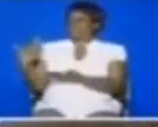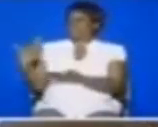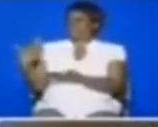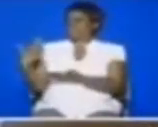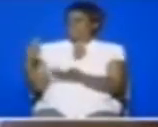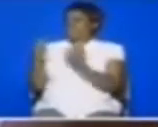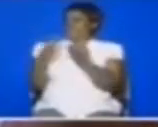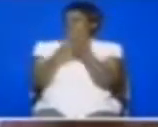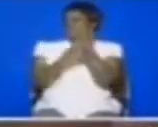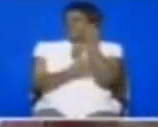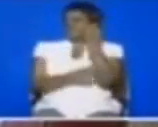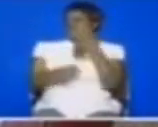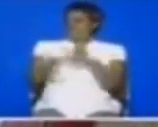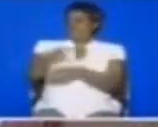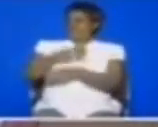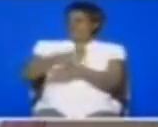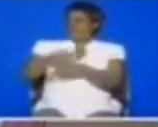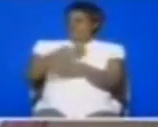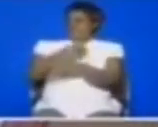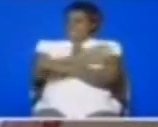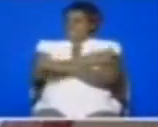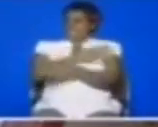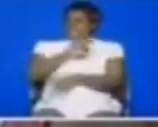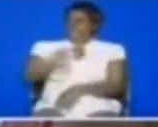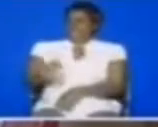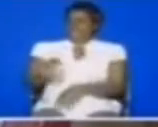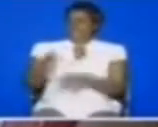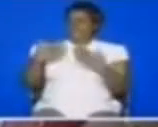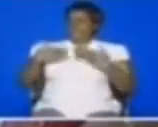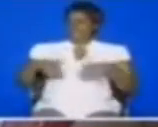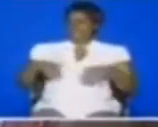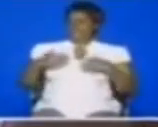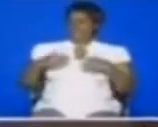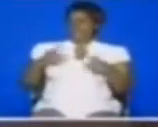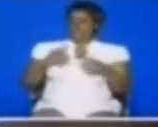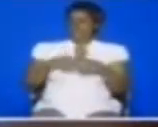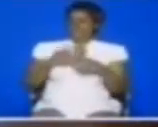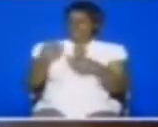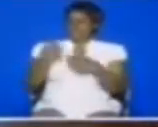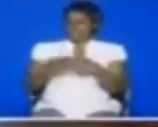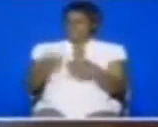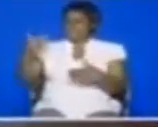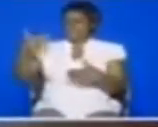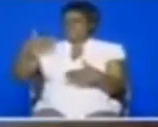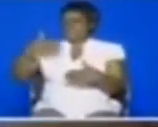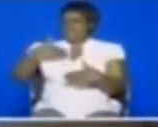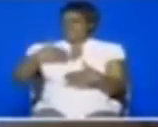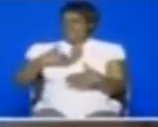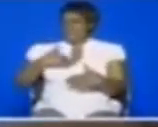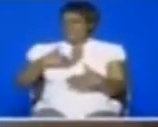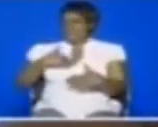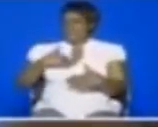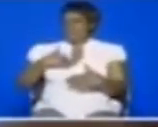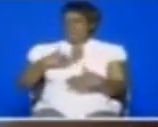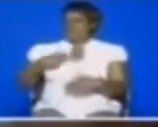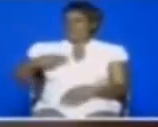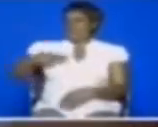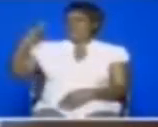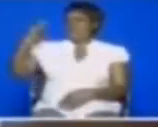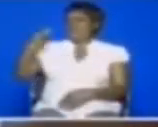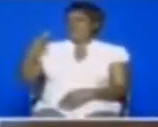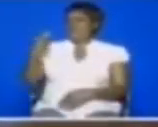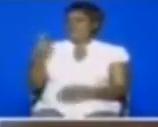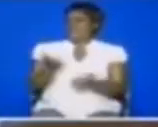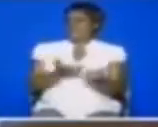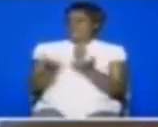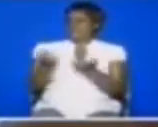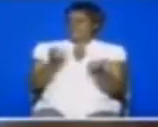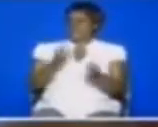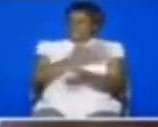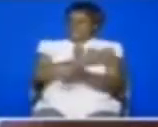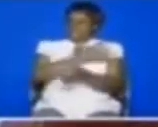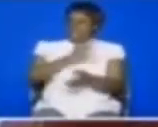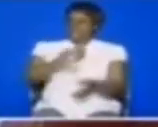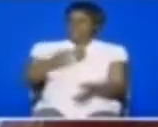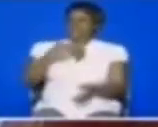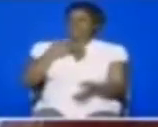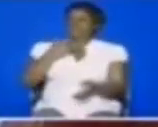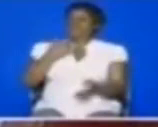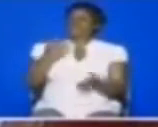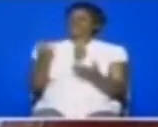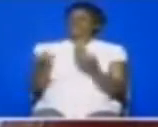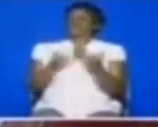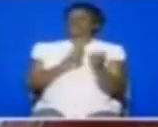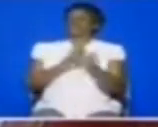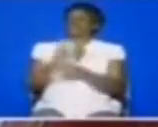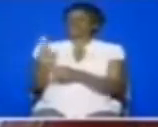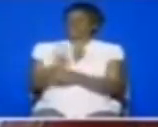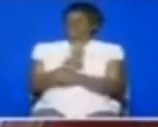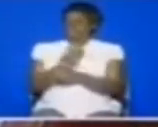a poor nation. Mm-hmm. Let's empower the people, and then you also have a higher purchasing power. So I want to use my business sense to